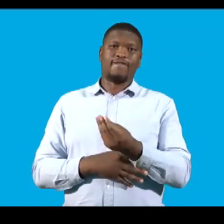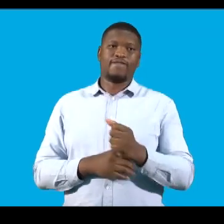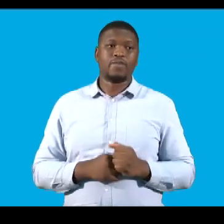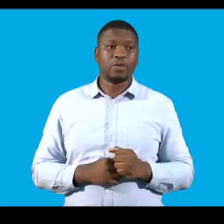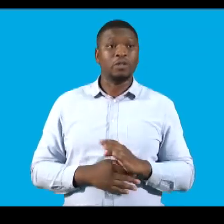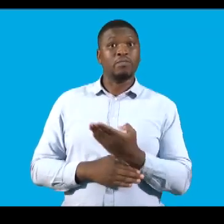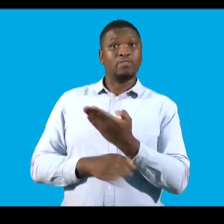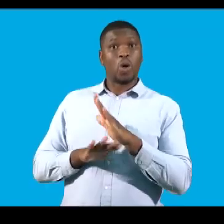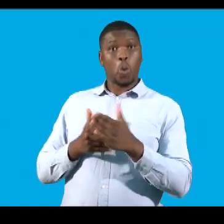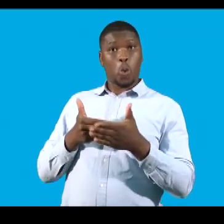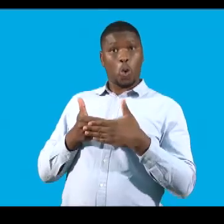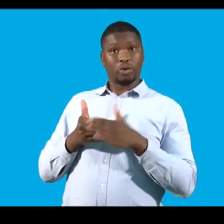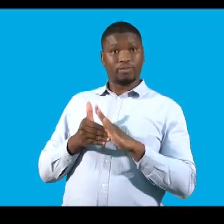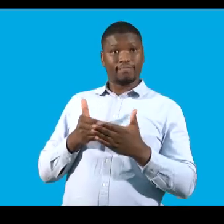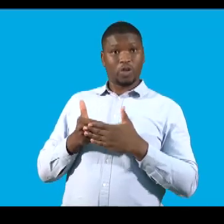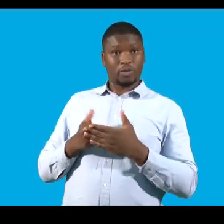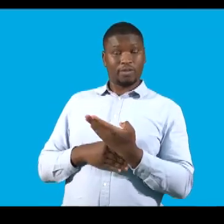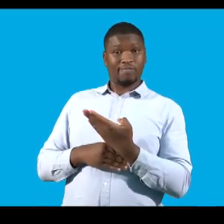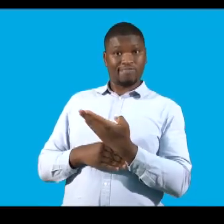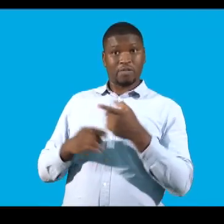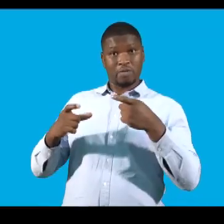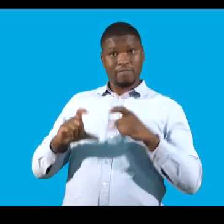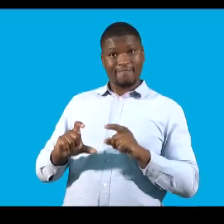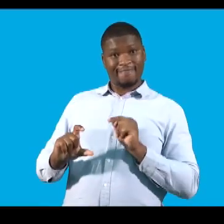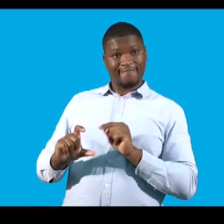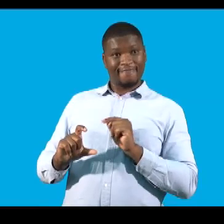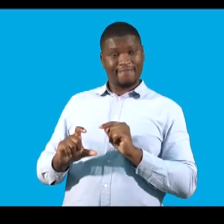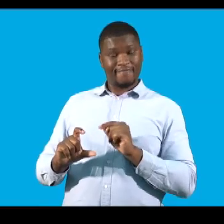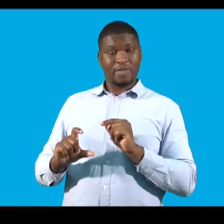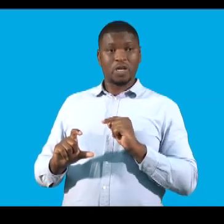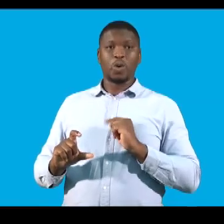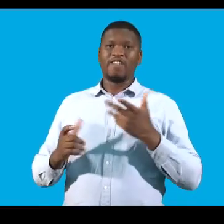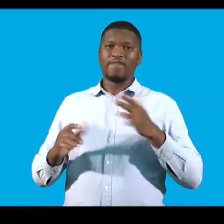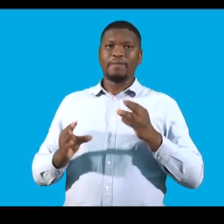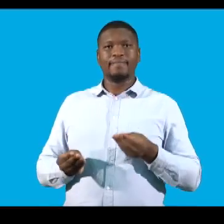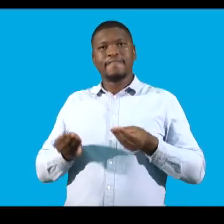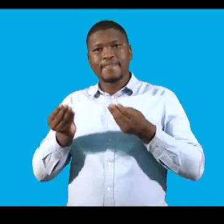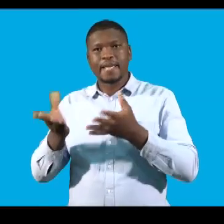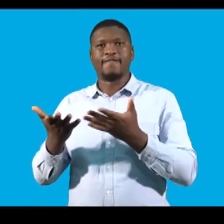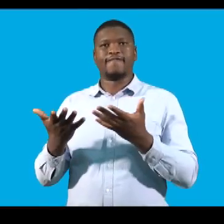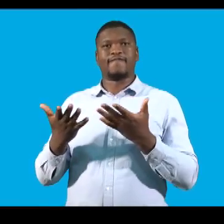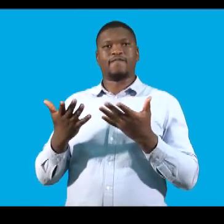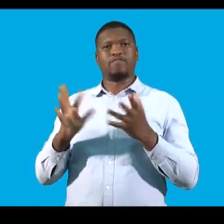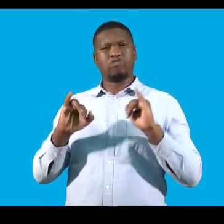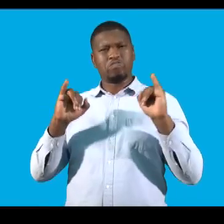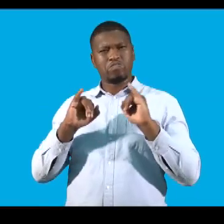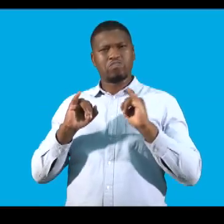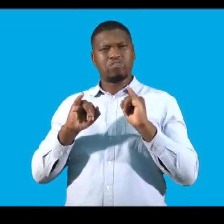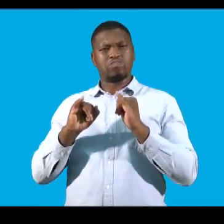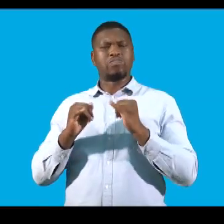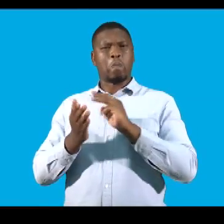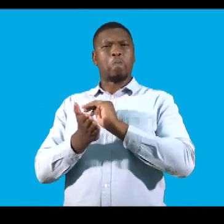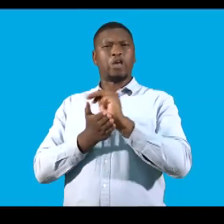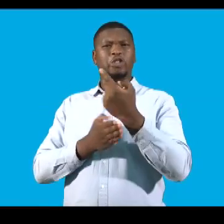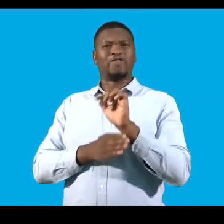And here, in the closing, in this little section over here, we are giving the essential